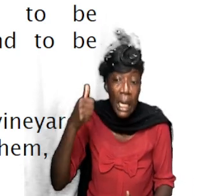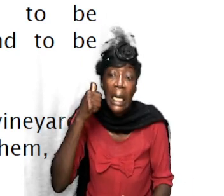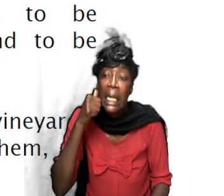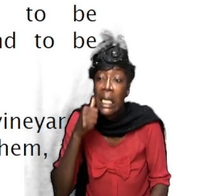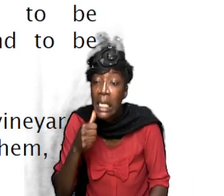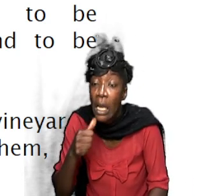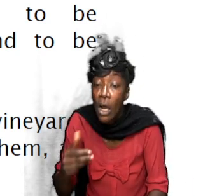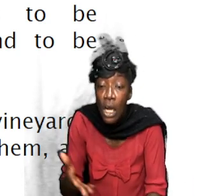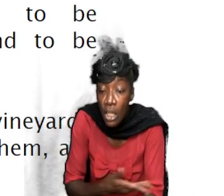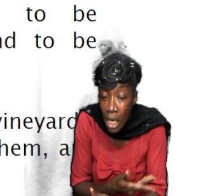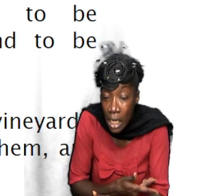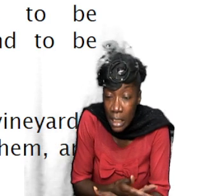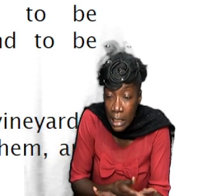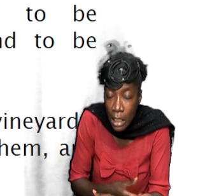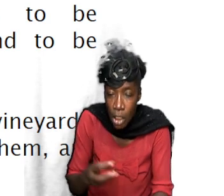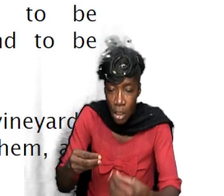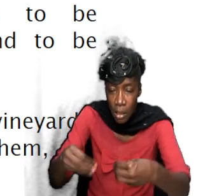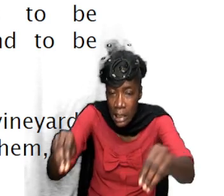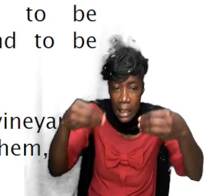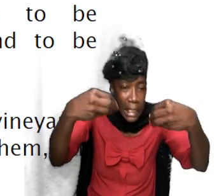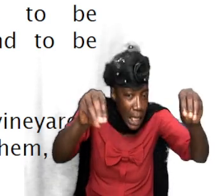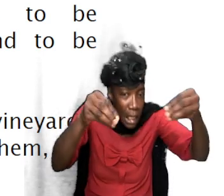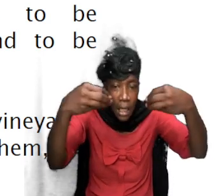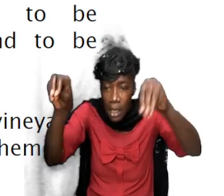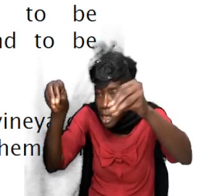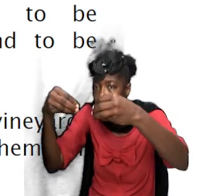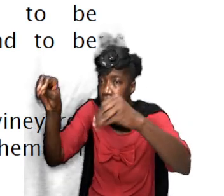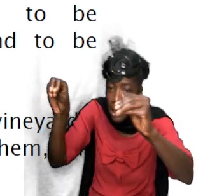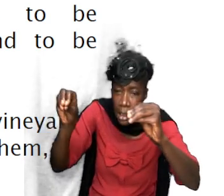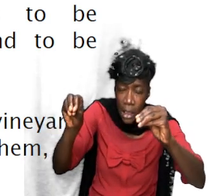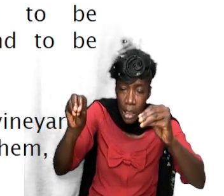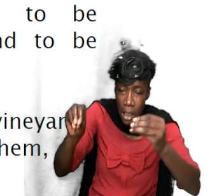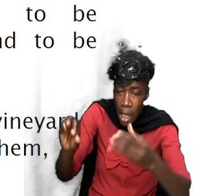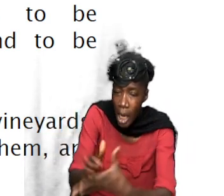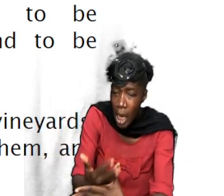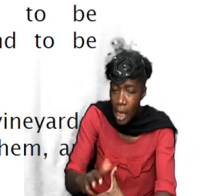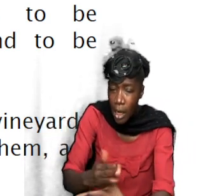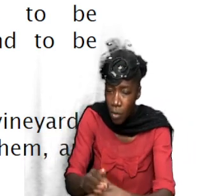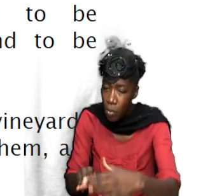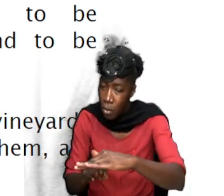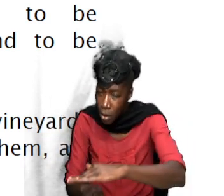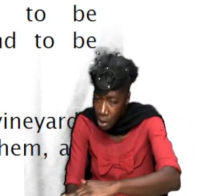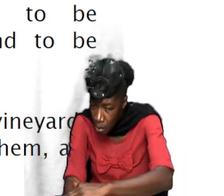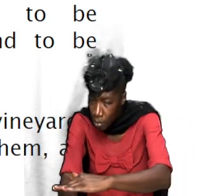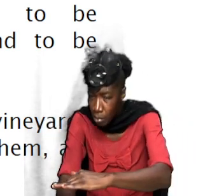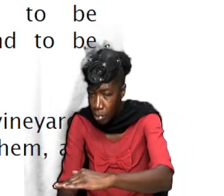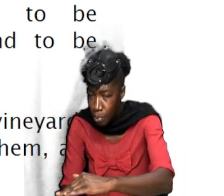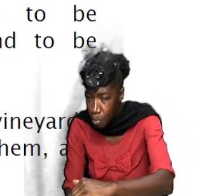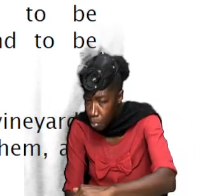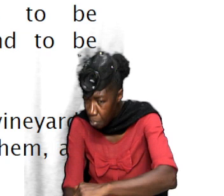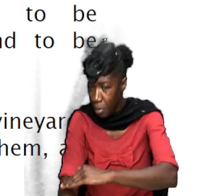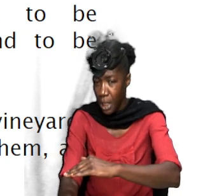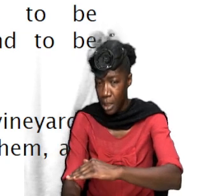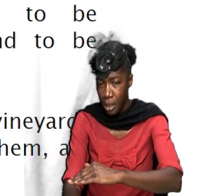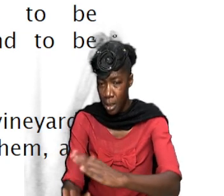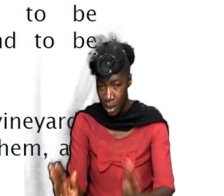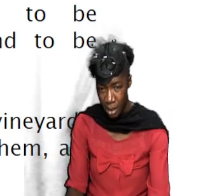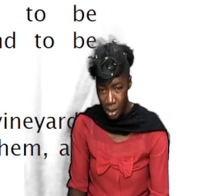to be confectionaries and to be cooks and to be bakers.